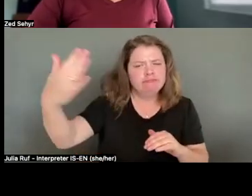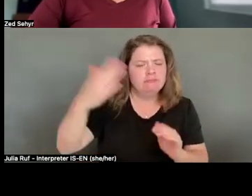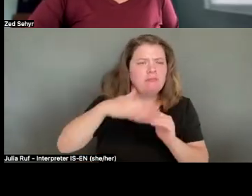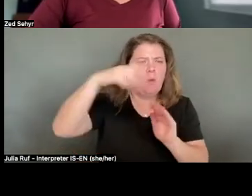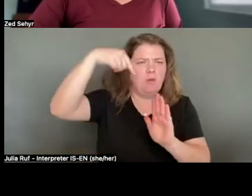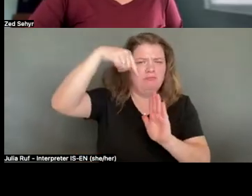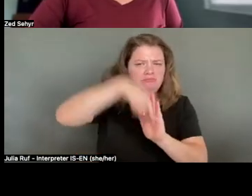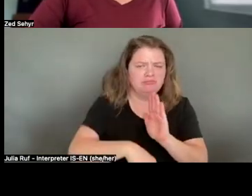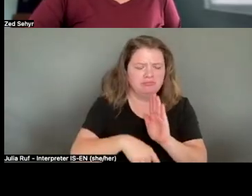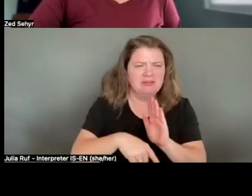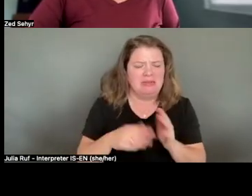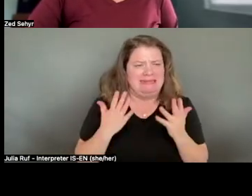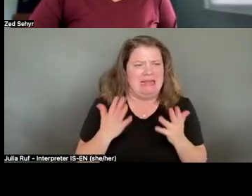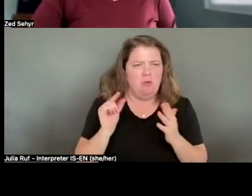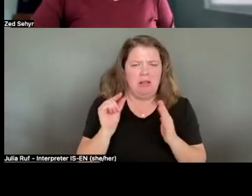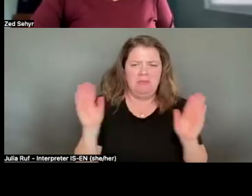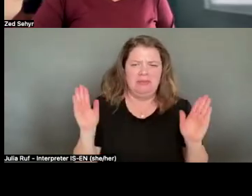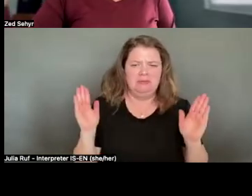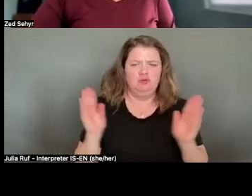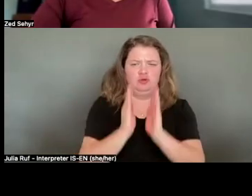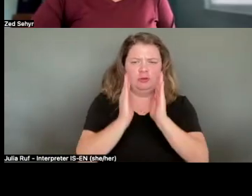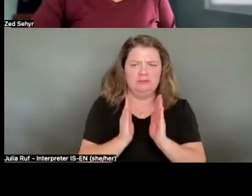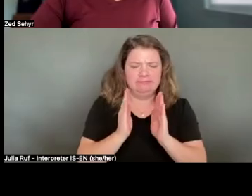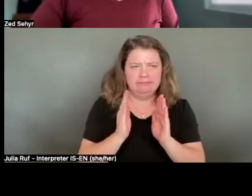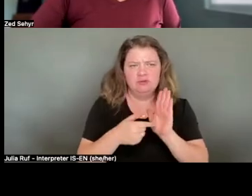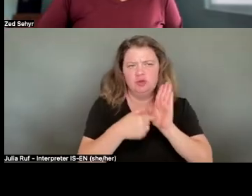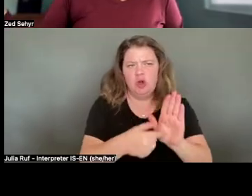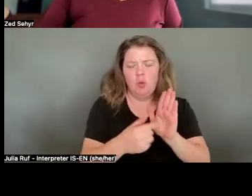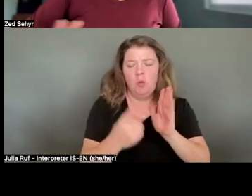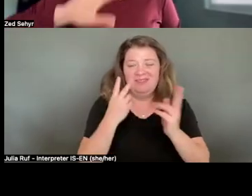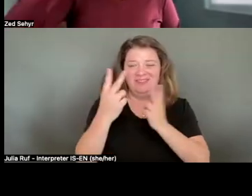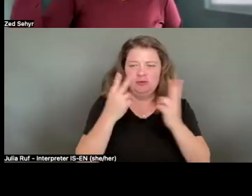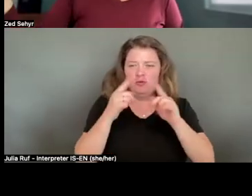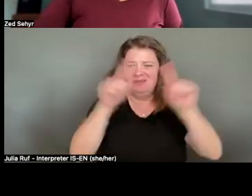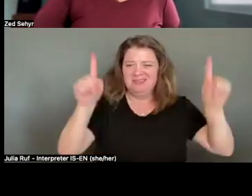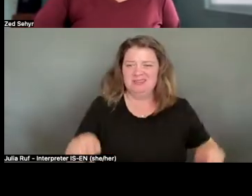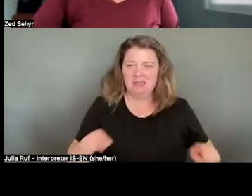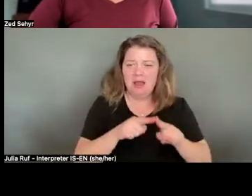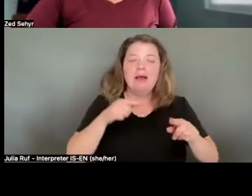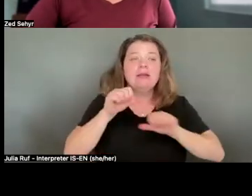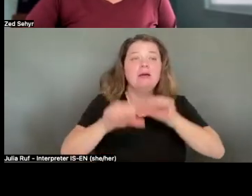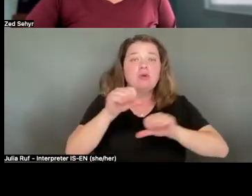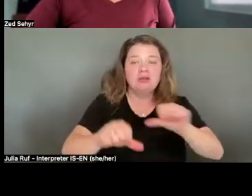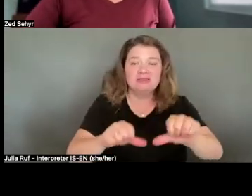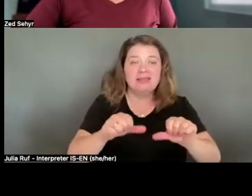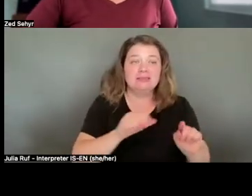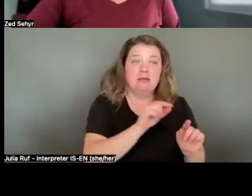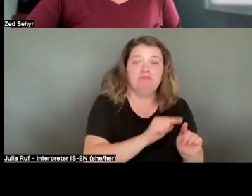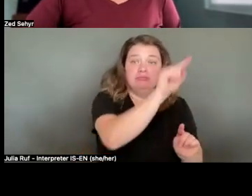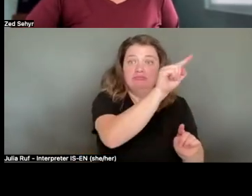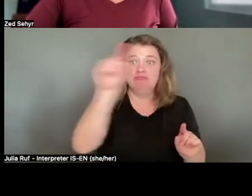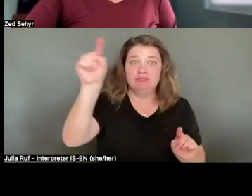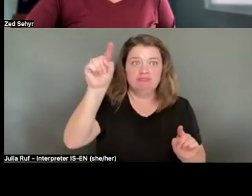of brevity, I will just kind of show you a visual of the process that we applied to prepare the data